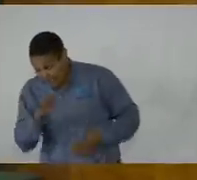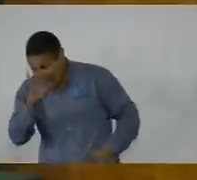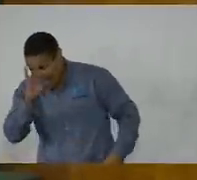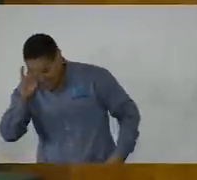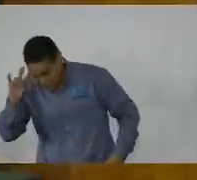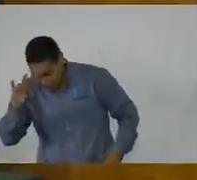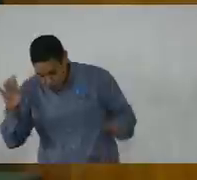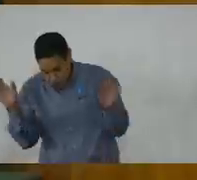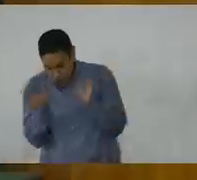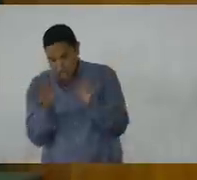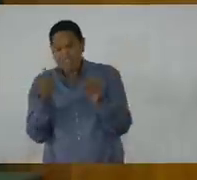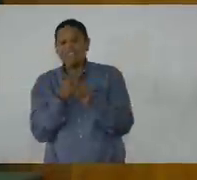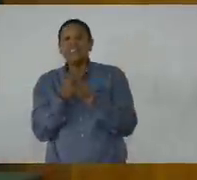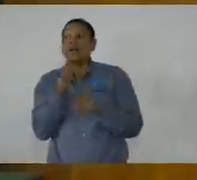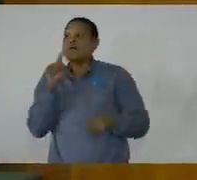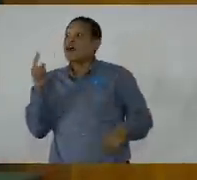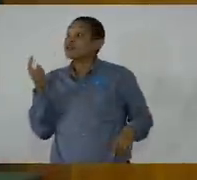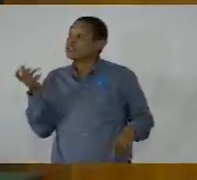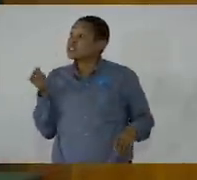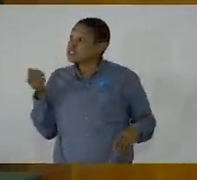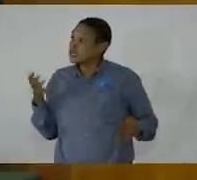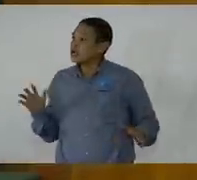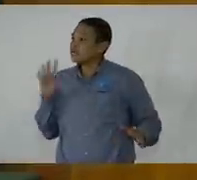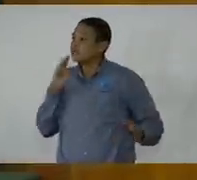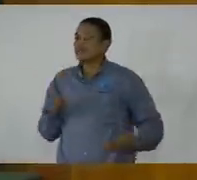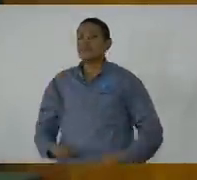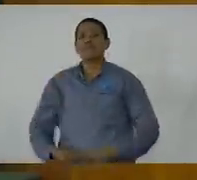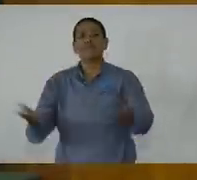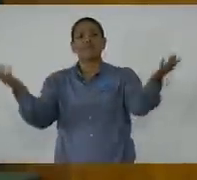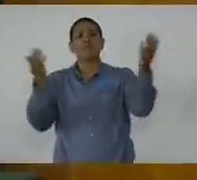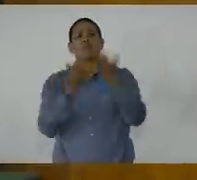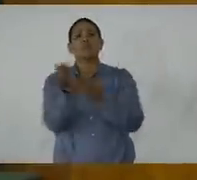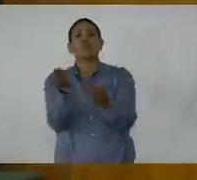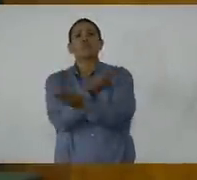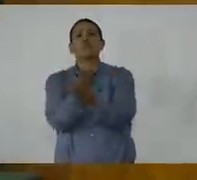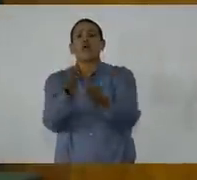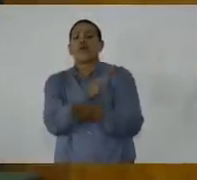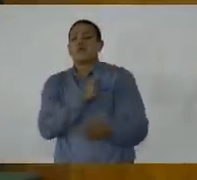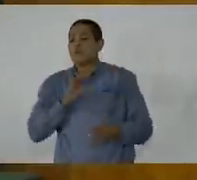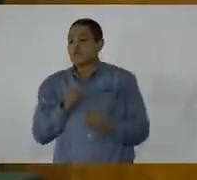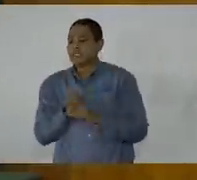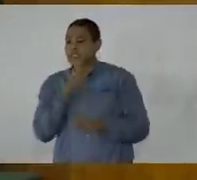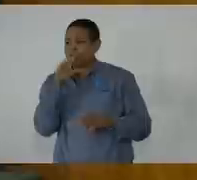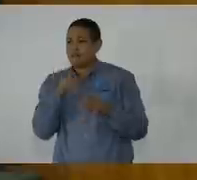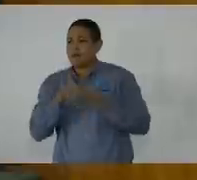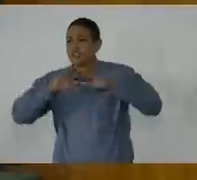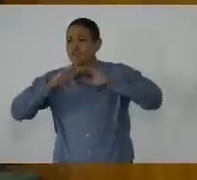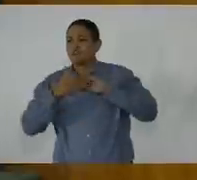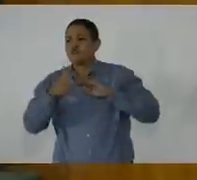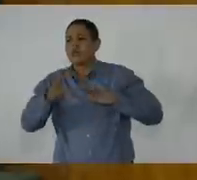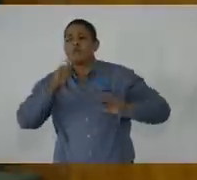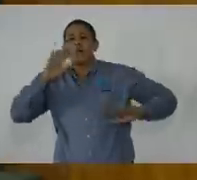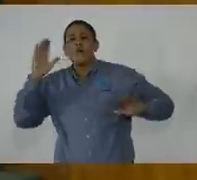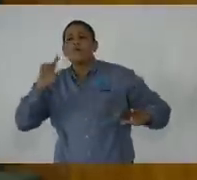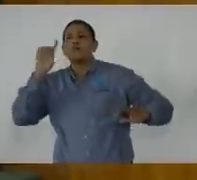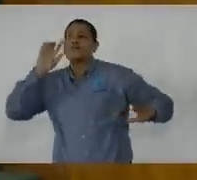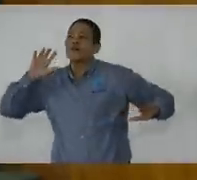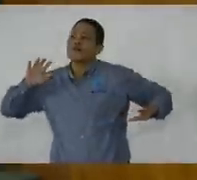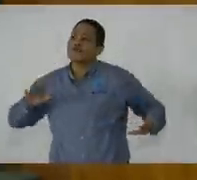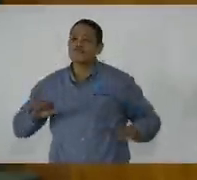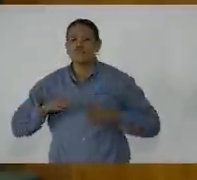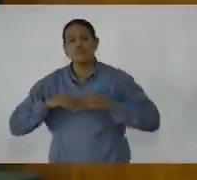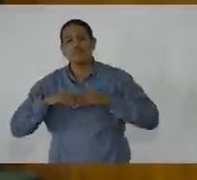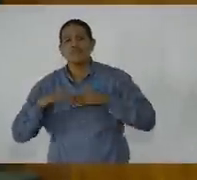4,082 certificates of origin have been issued by the Trade Board Limited as a part of Jamaica's push for ease of doing